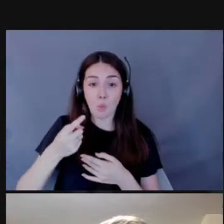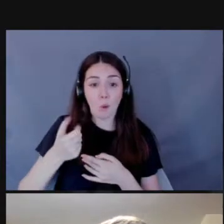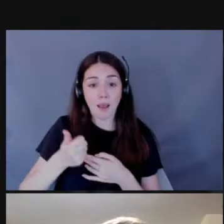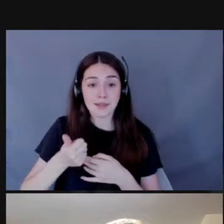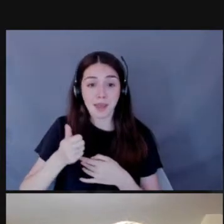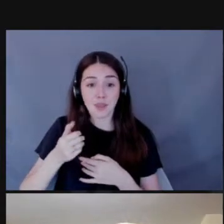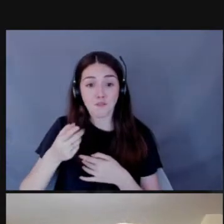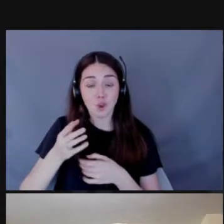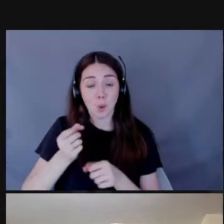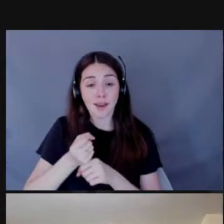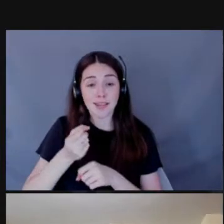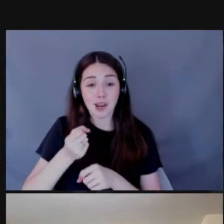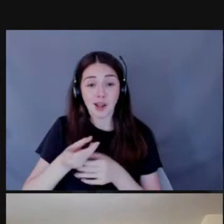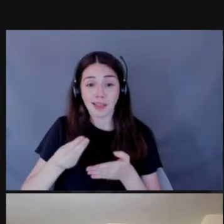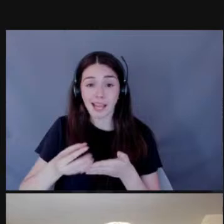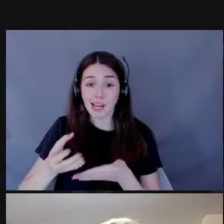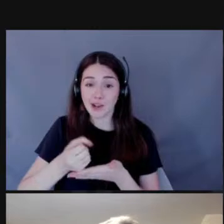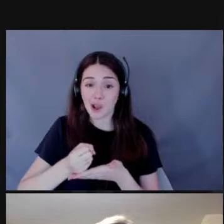a camcorder.